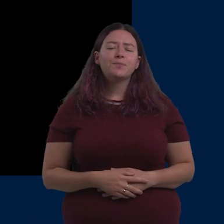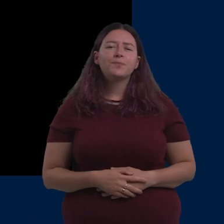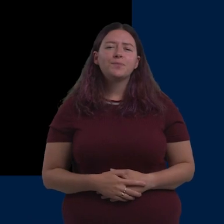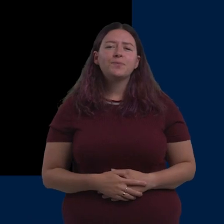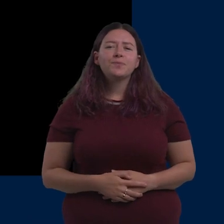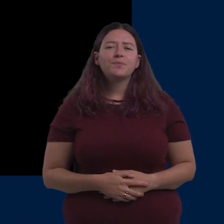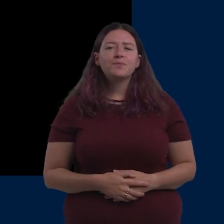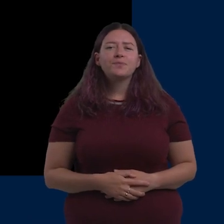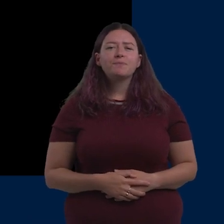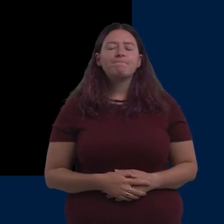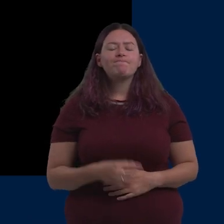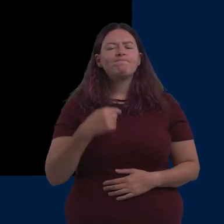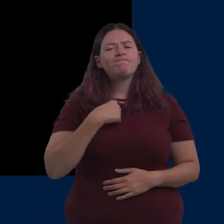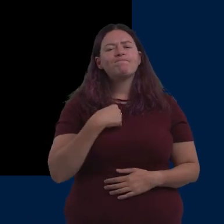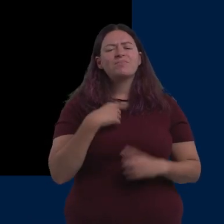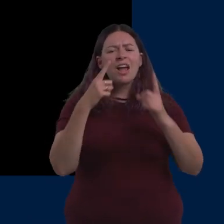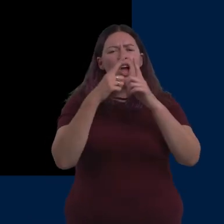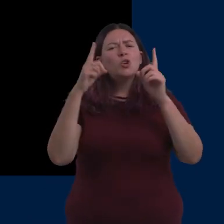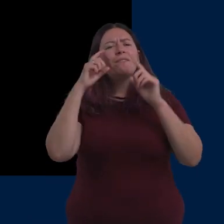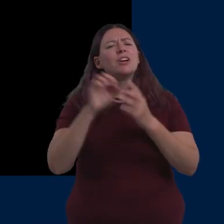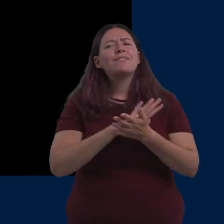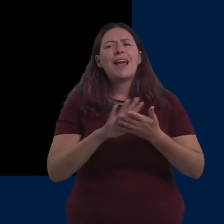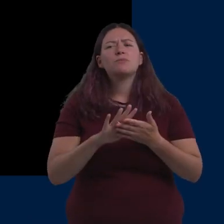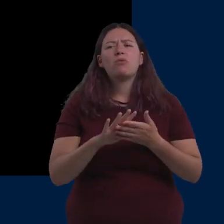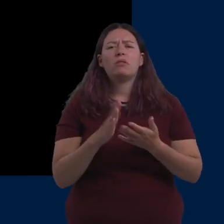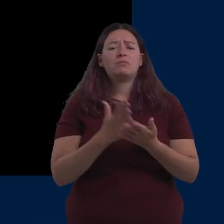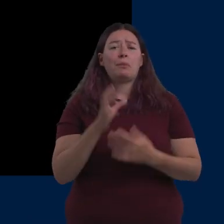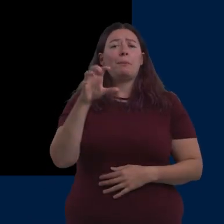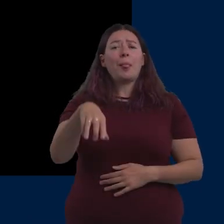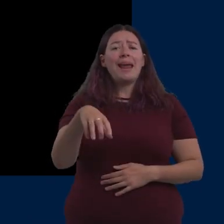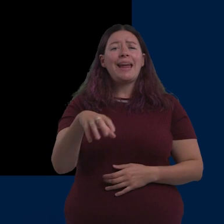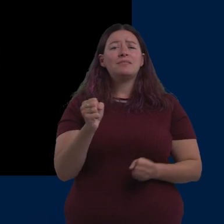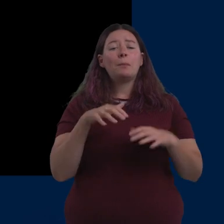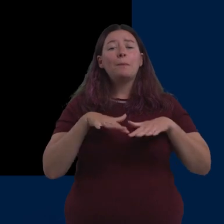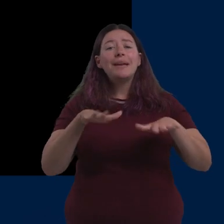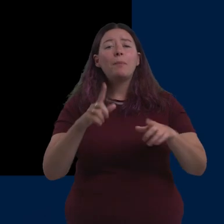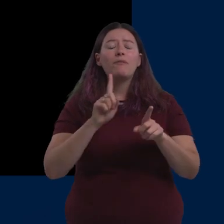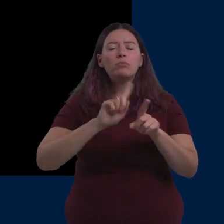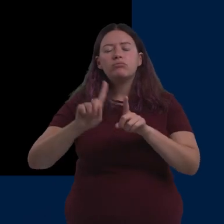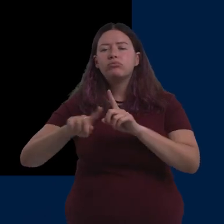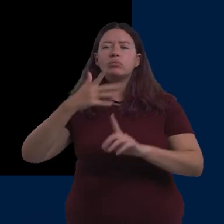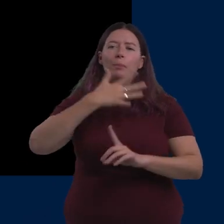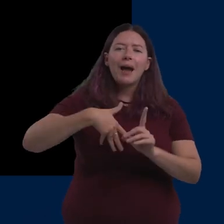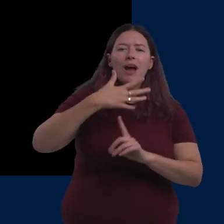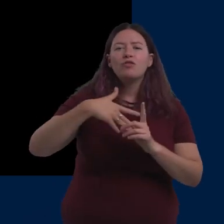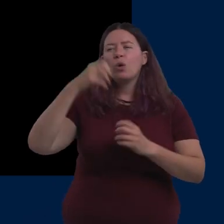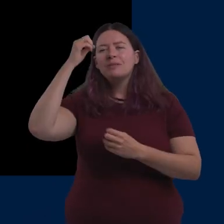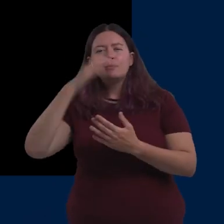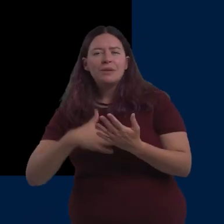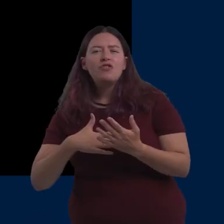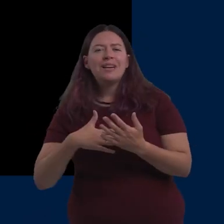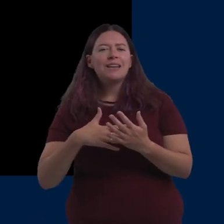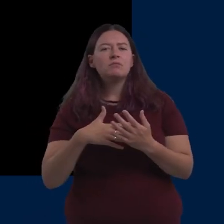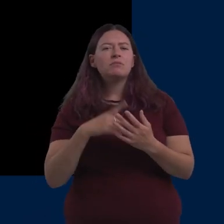colleagues. To me, the University of Edinburgh is a place where people from diverse backgrounds and experiences